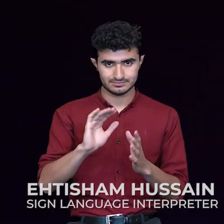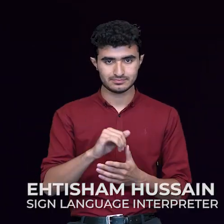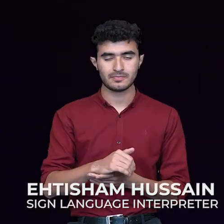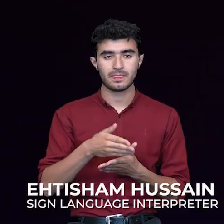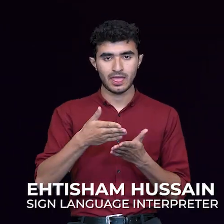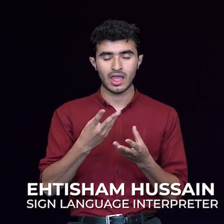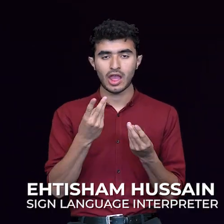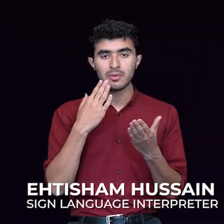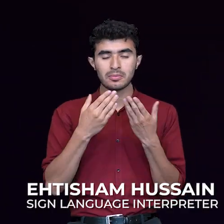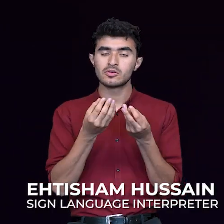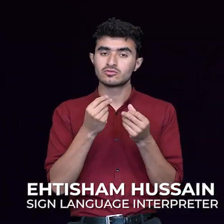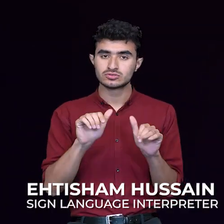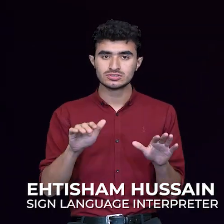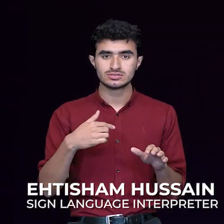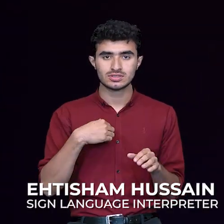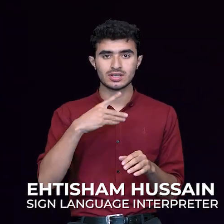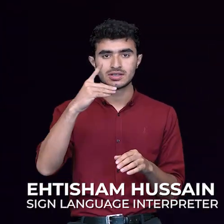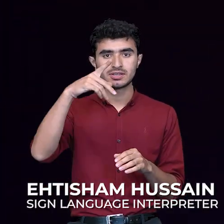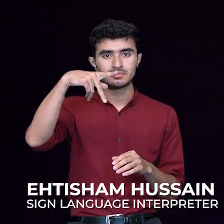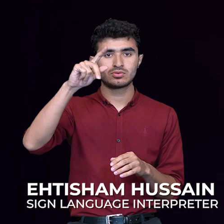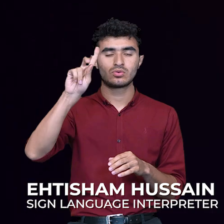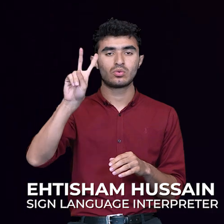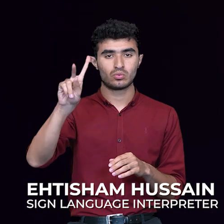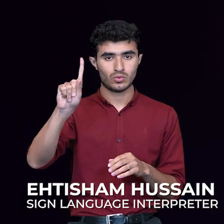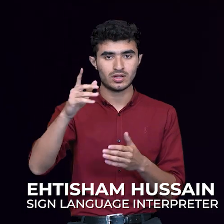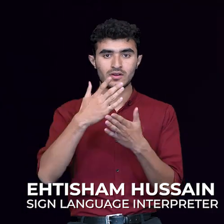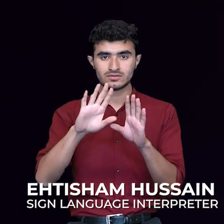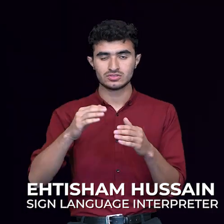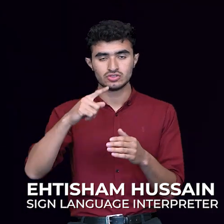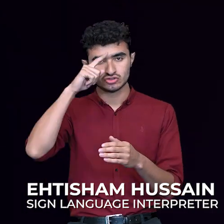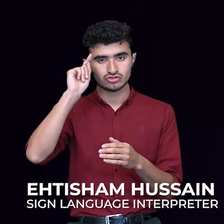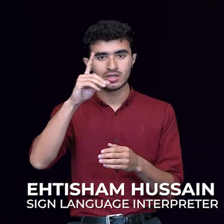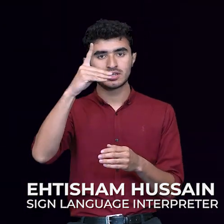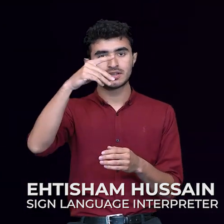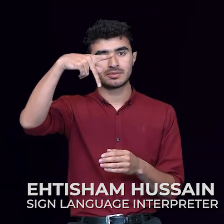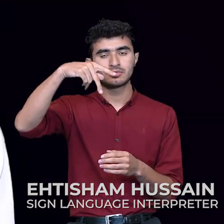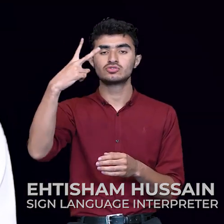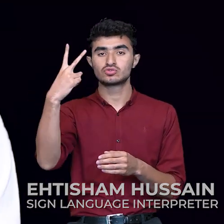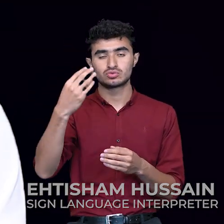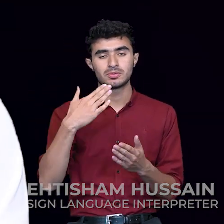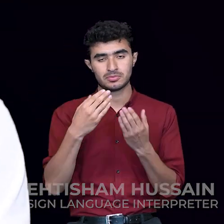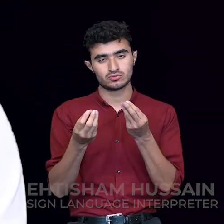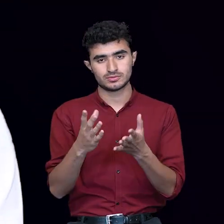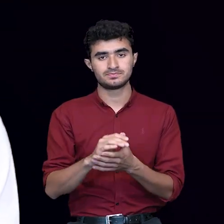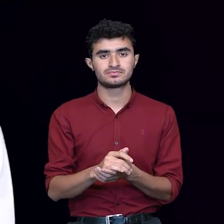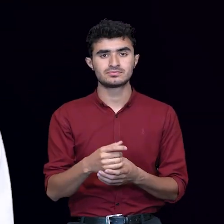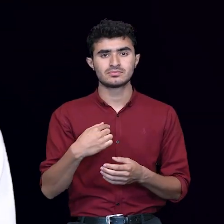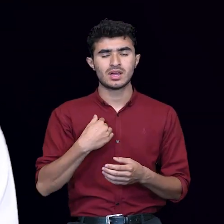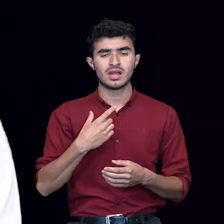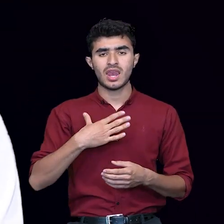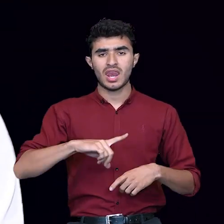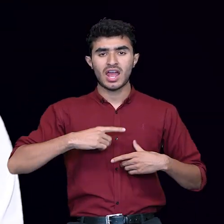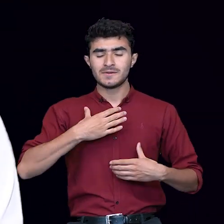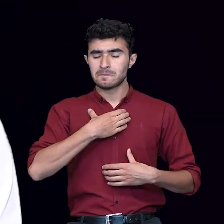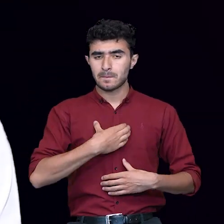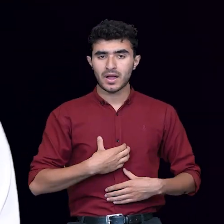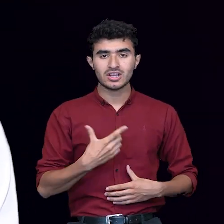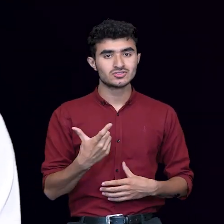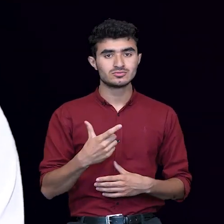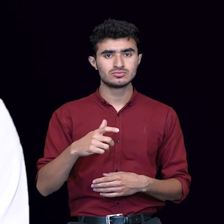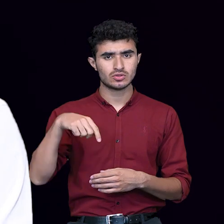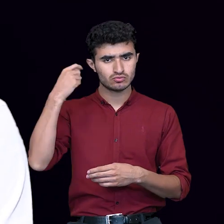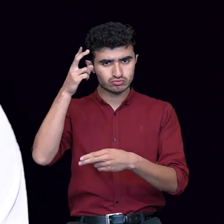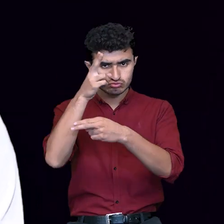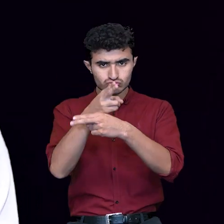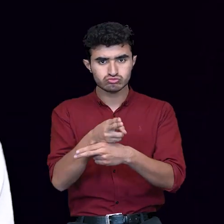I have just finished my DP1 finals, inshallah, going on to DP2. My passion in life is